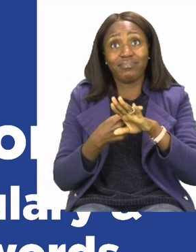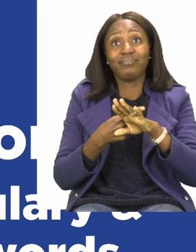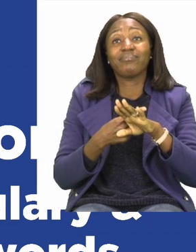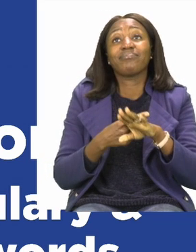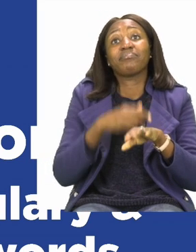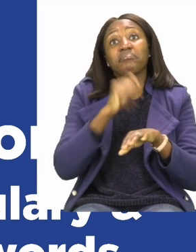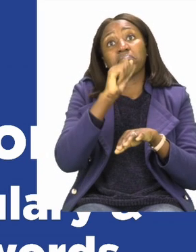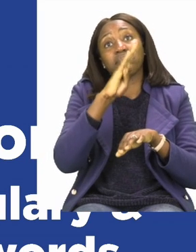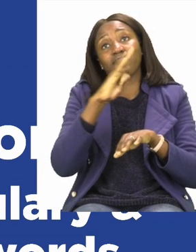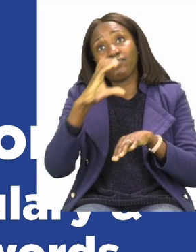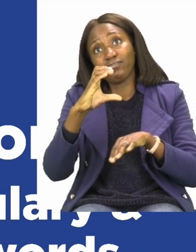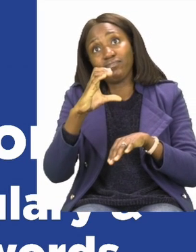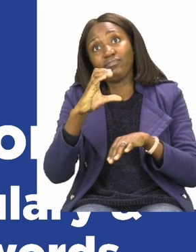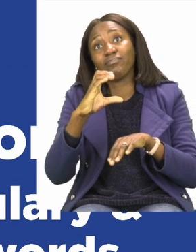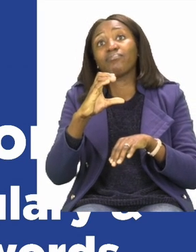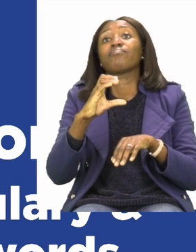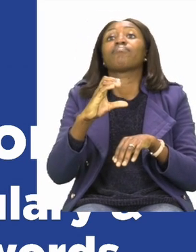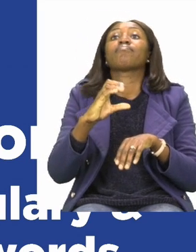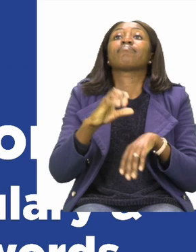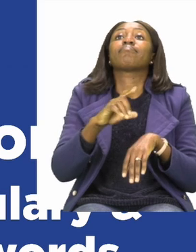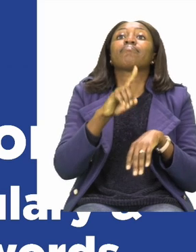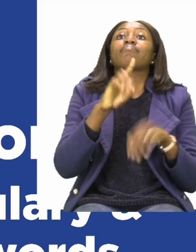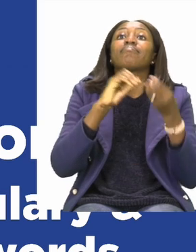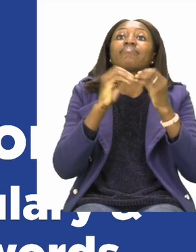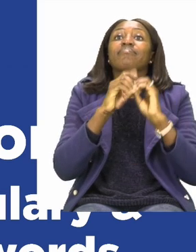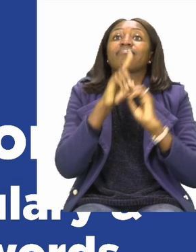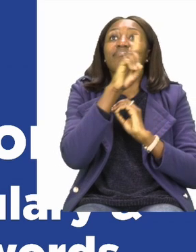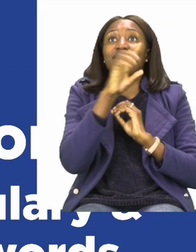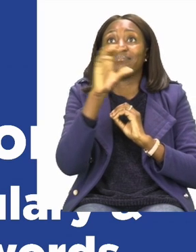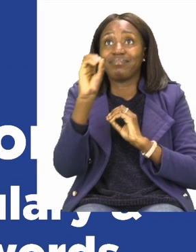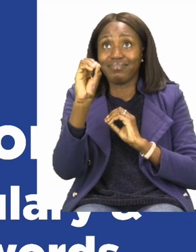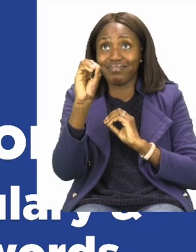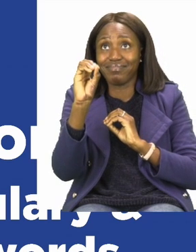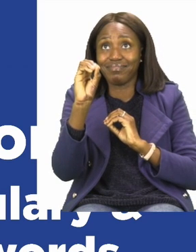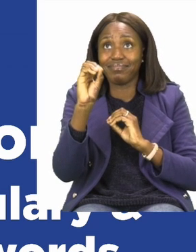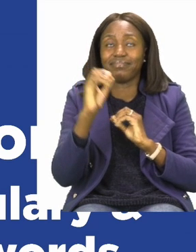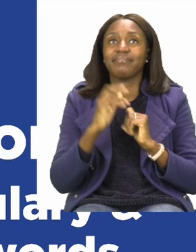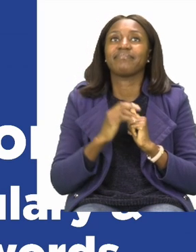words, phonics, and the 10 frames.